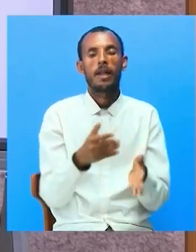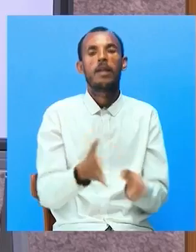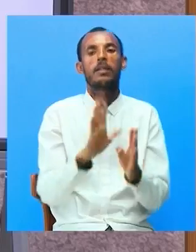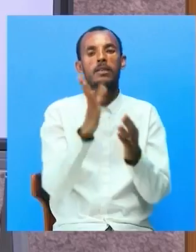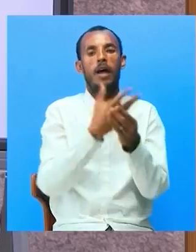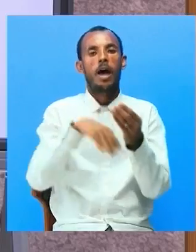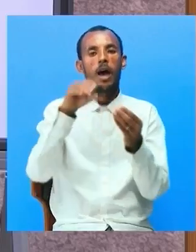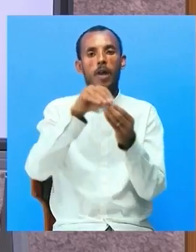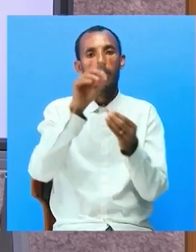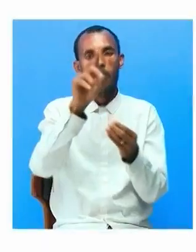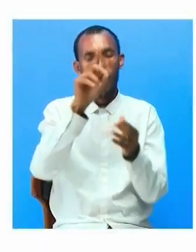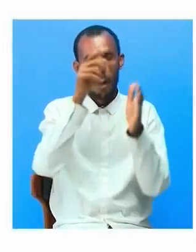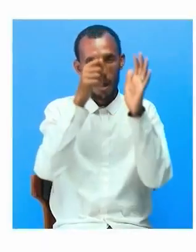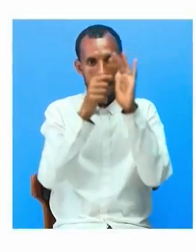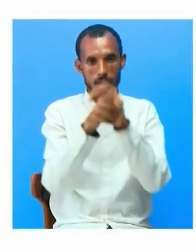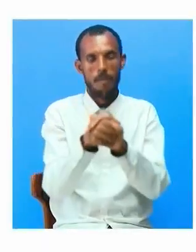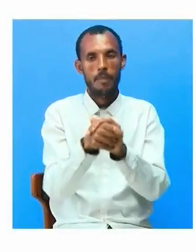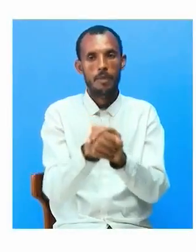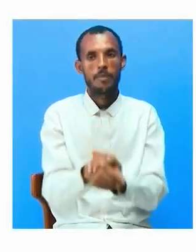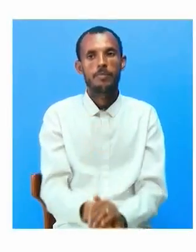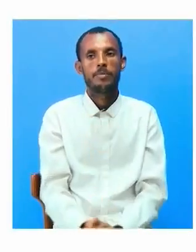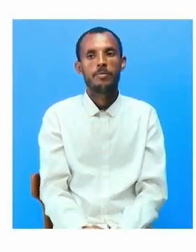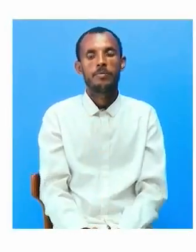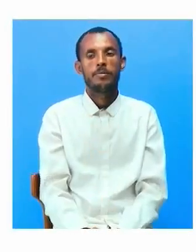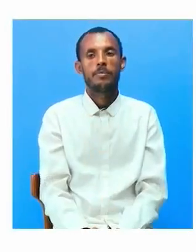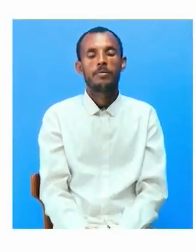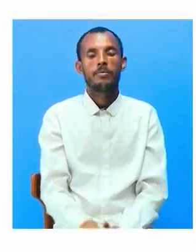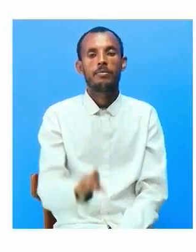let's add one more example.